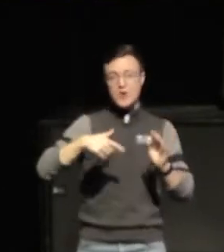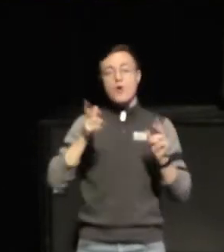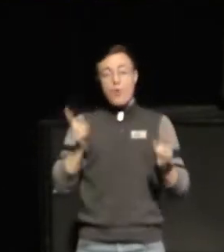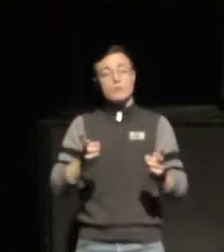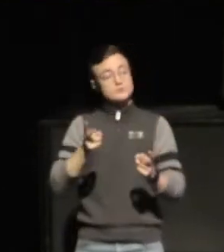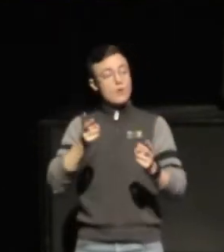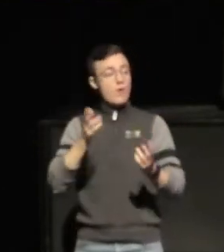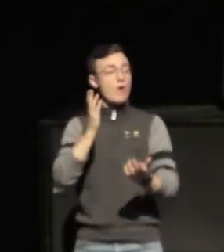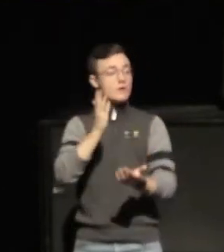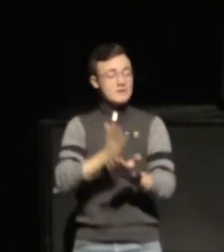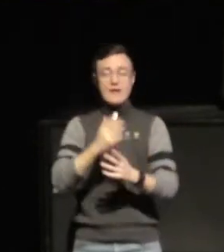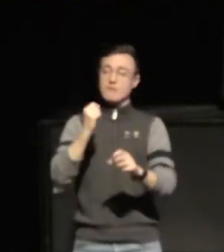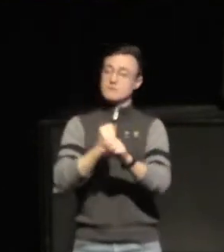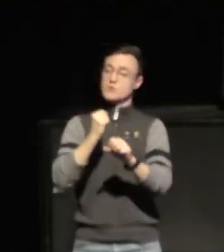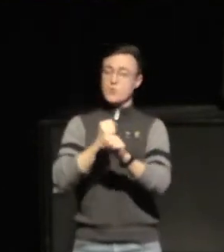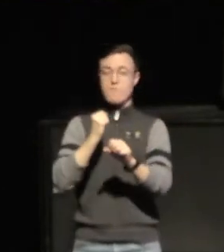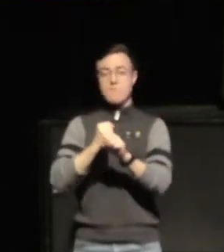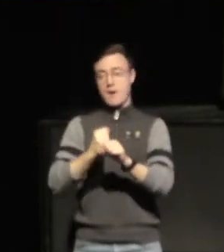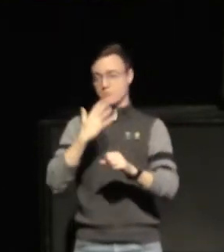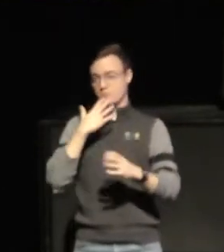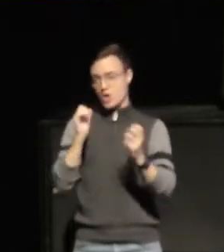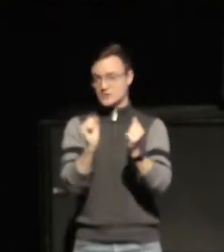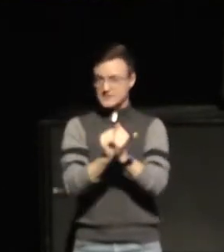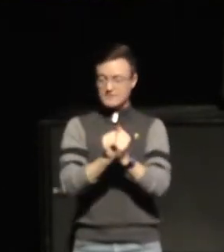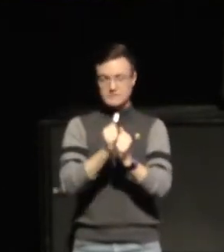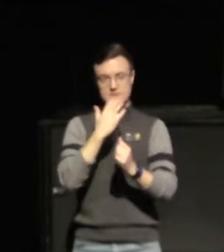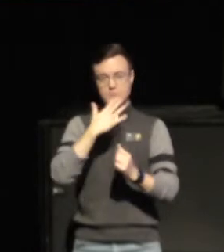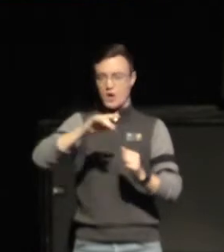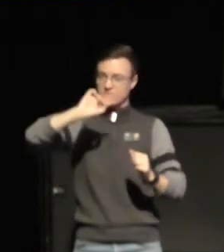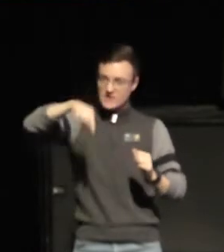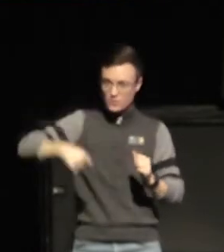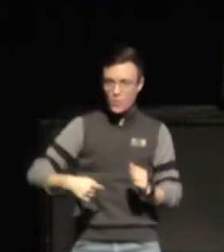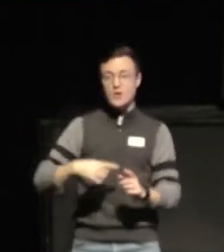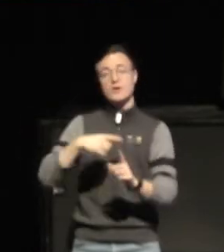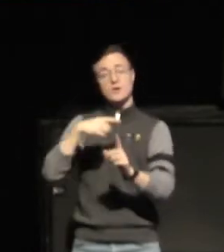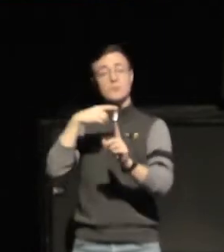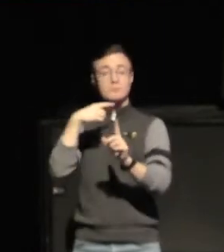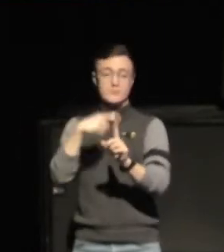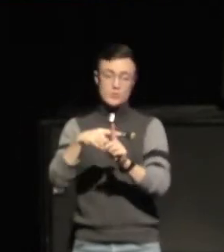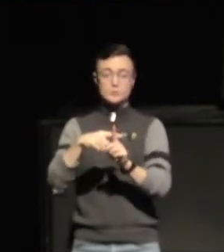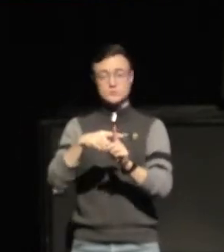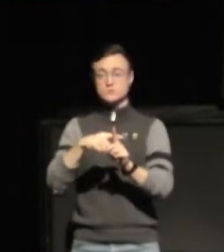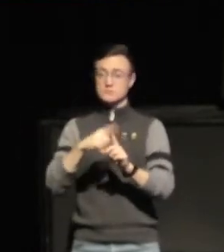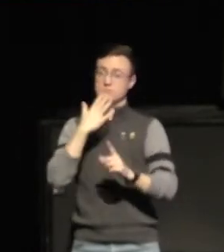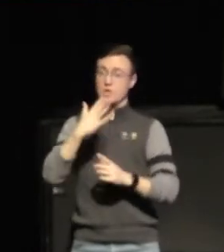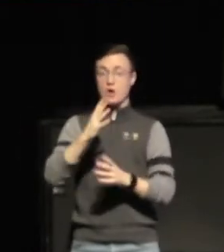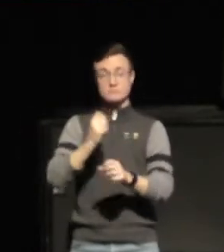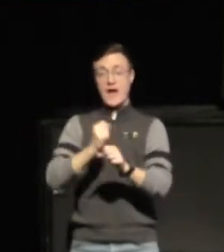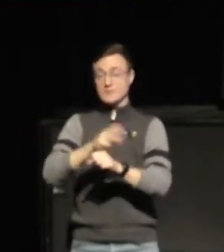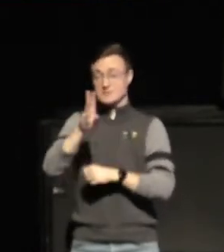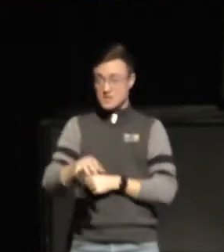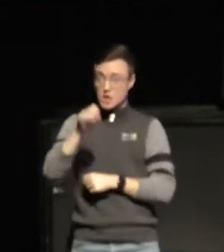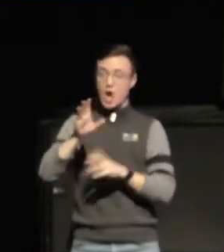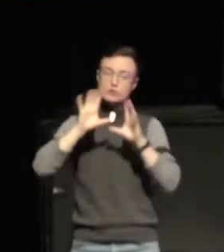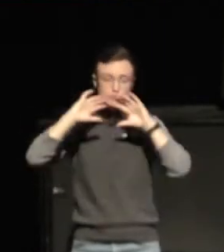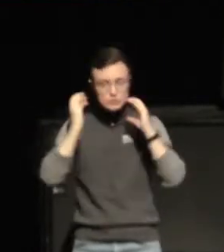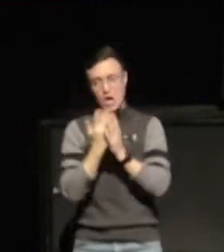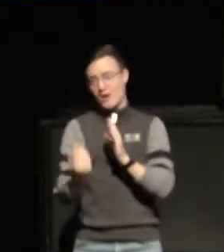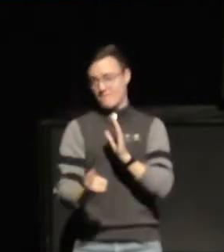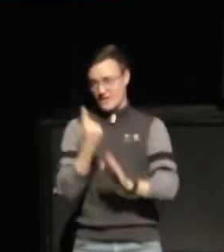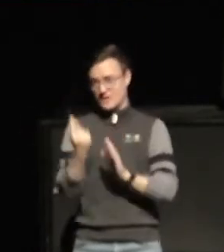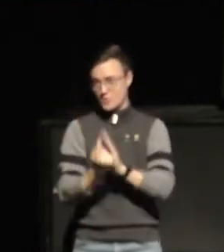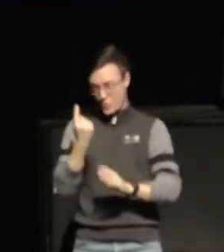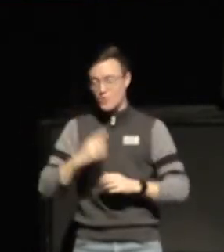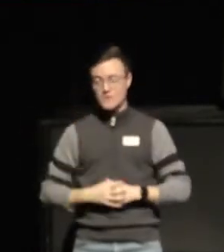work, as well as the right to social security. So they're all interconnected, and these are part of the right to food